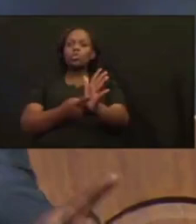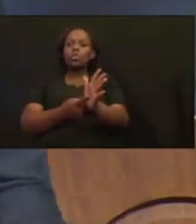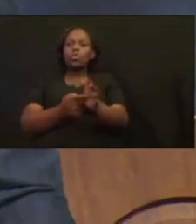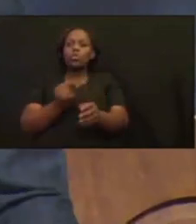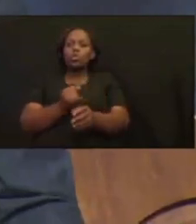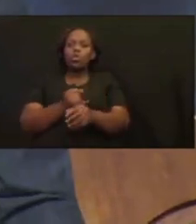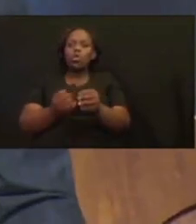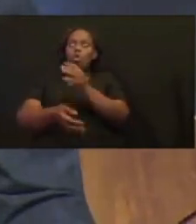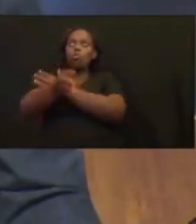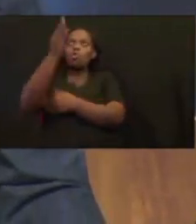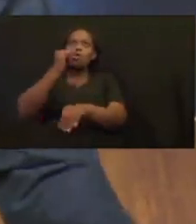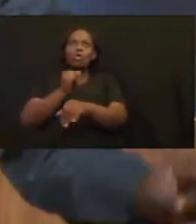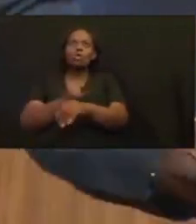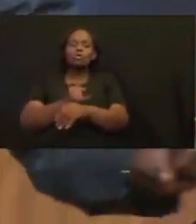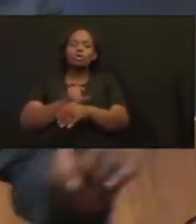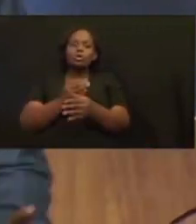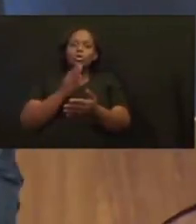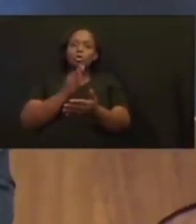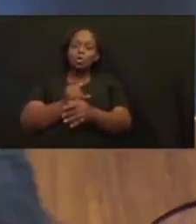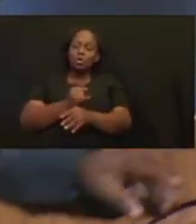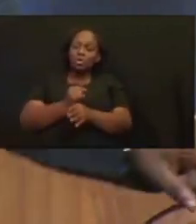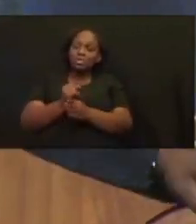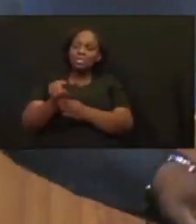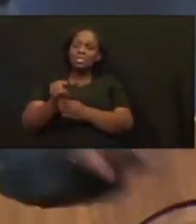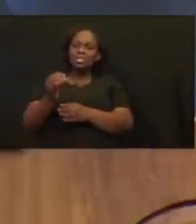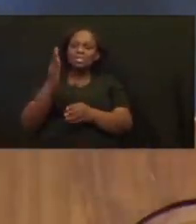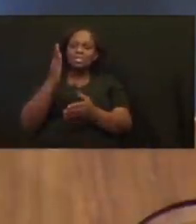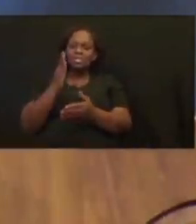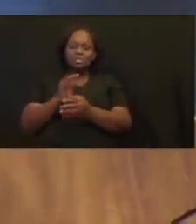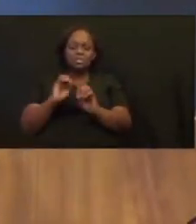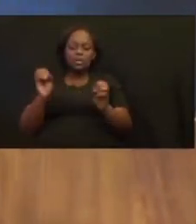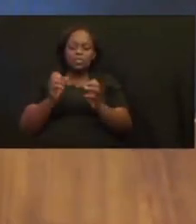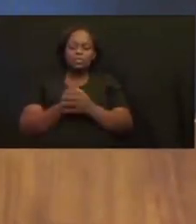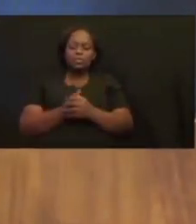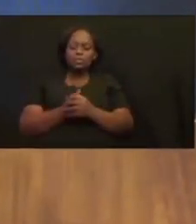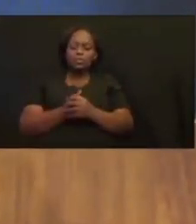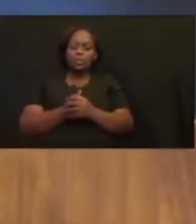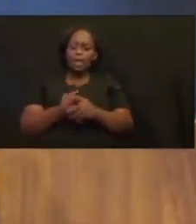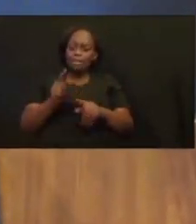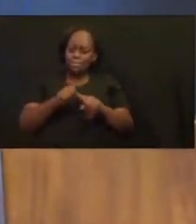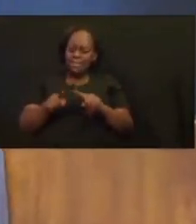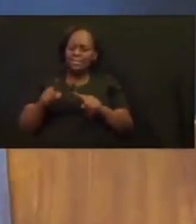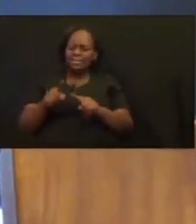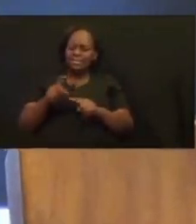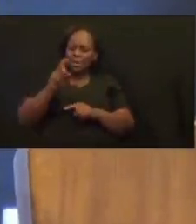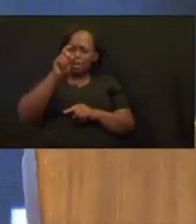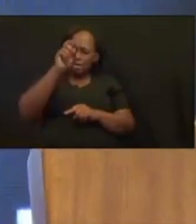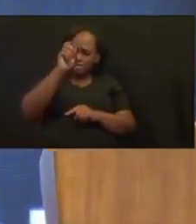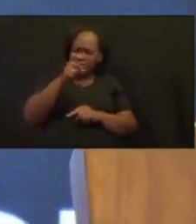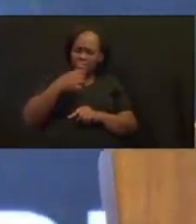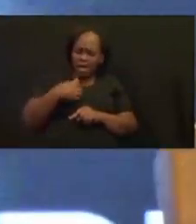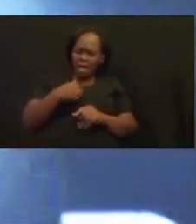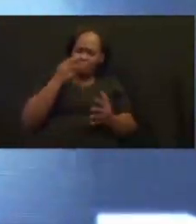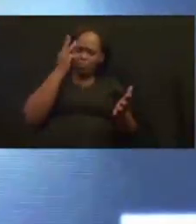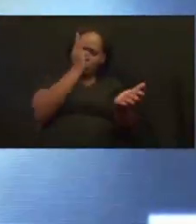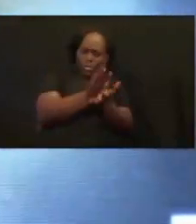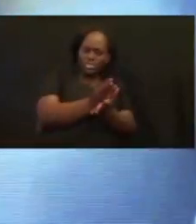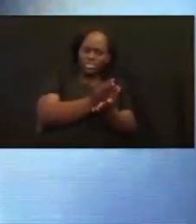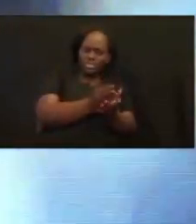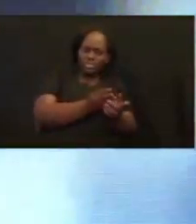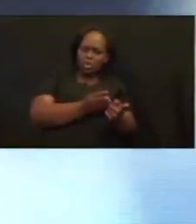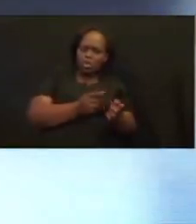for witnesses who will prove to creation that that statement is a lie. So God now raises